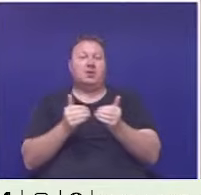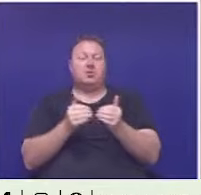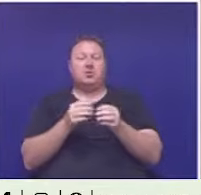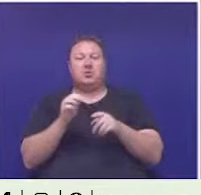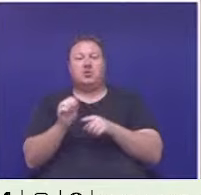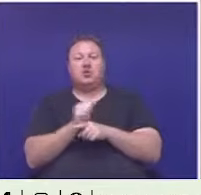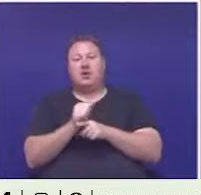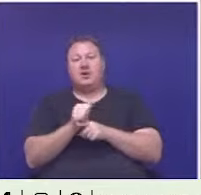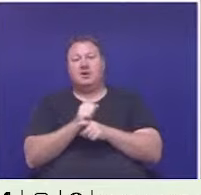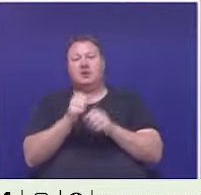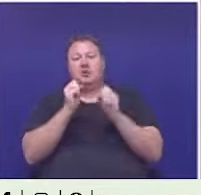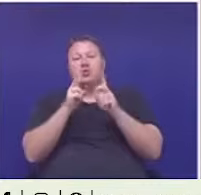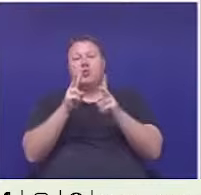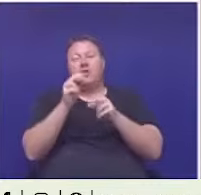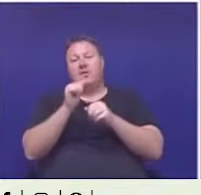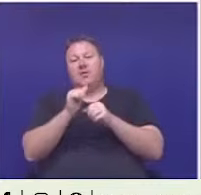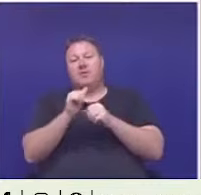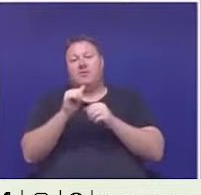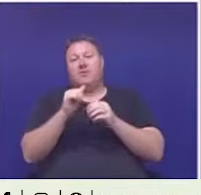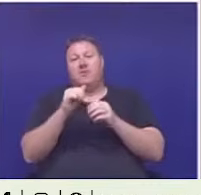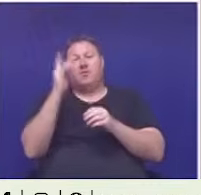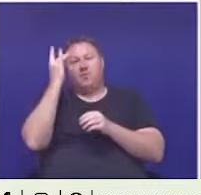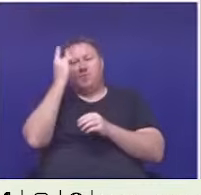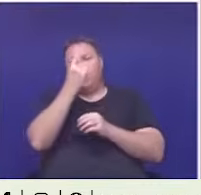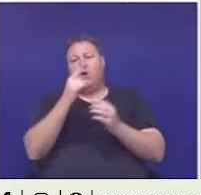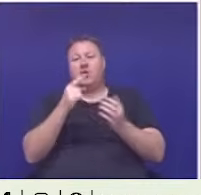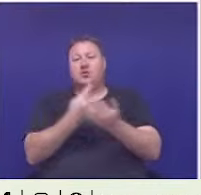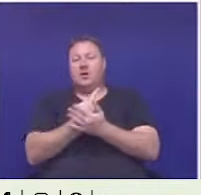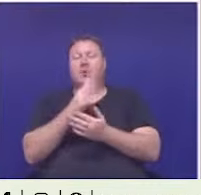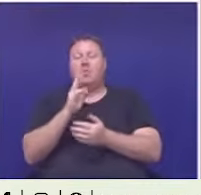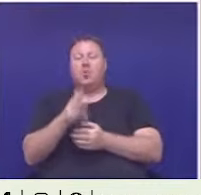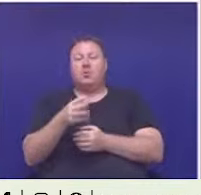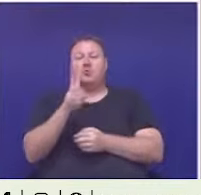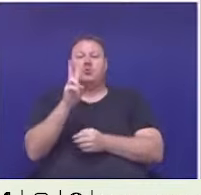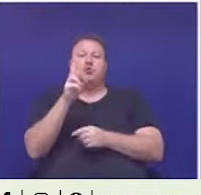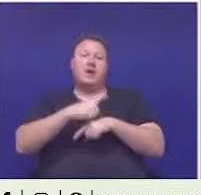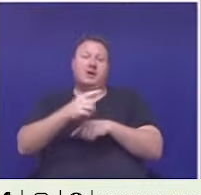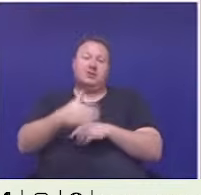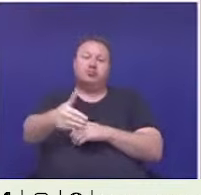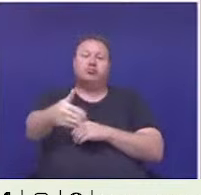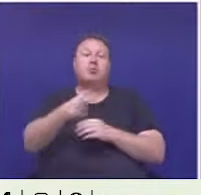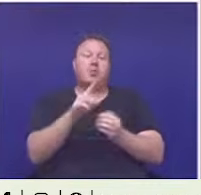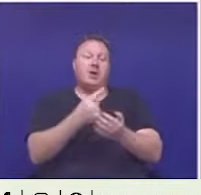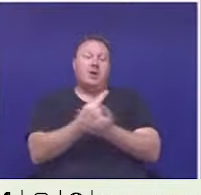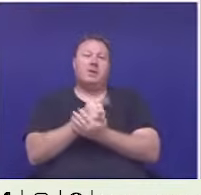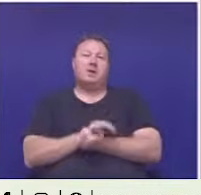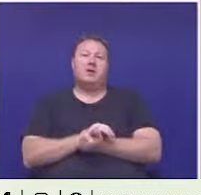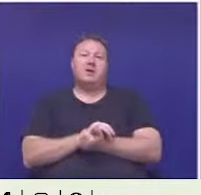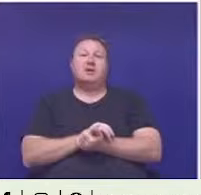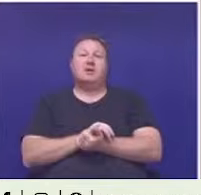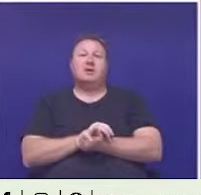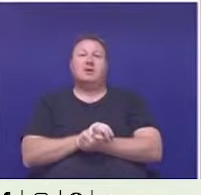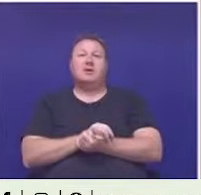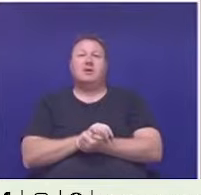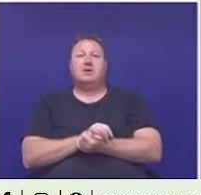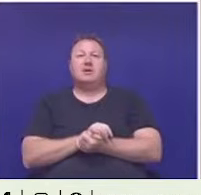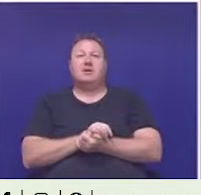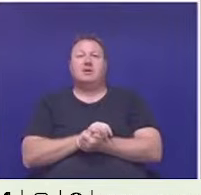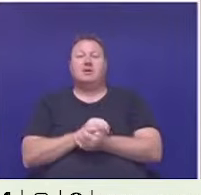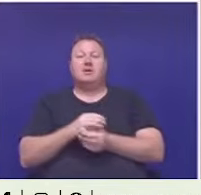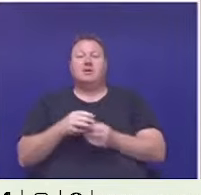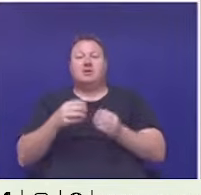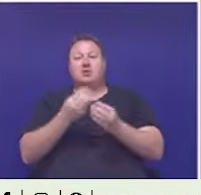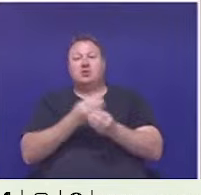on the 12th of March, which happens to be in 2 days' time. Learners have already received tablets with laptops